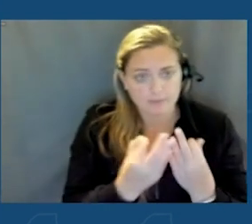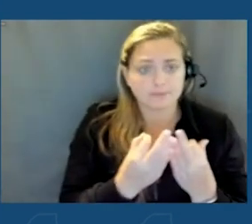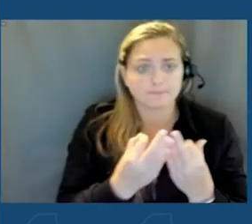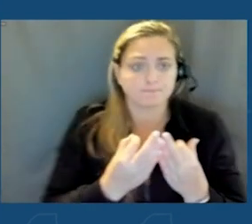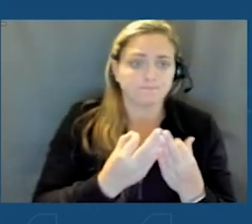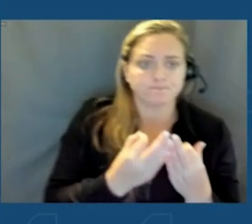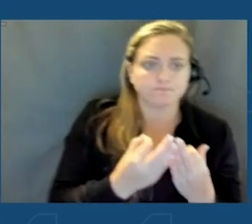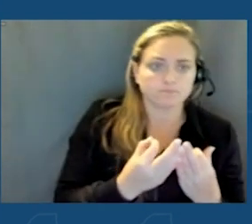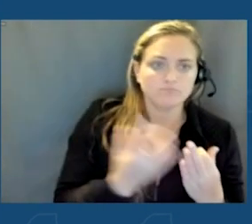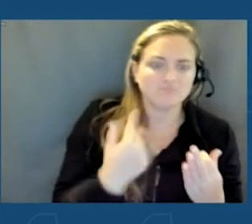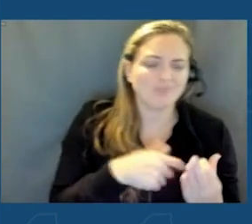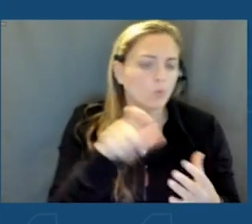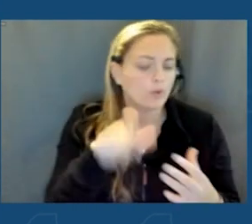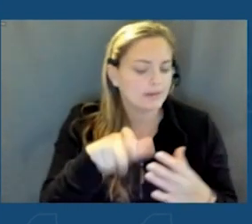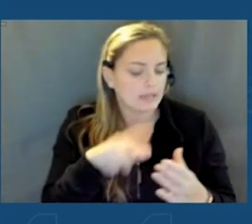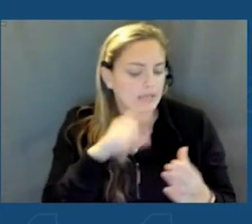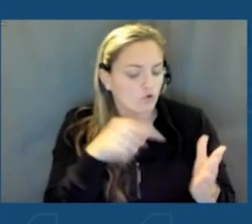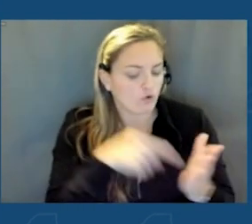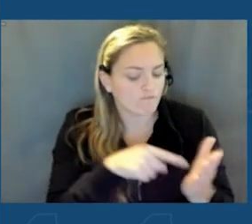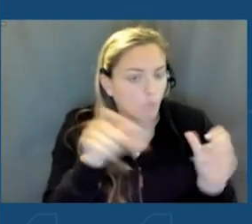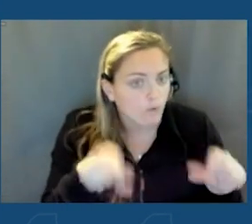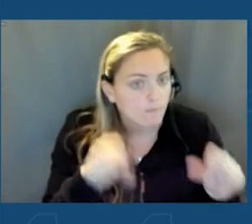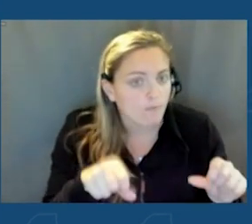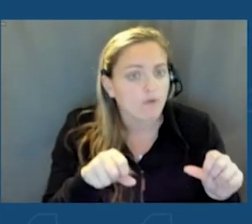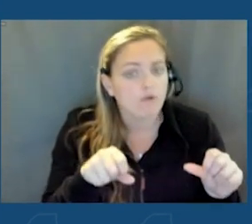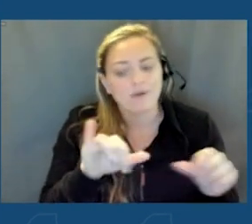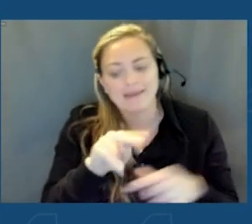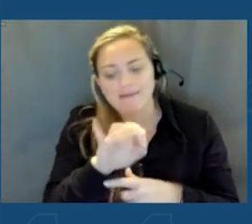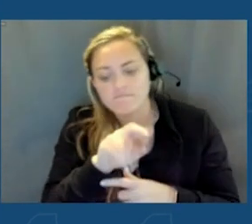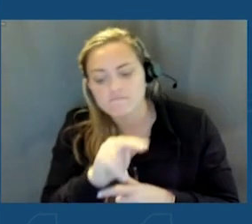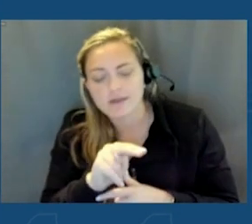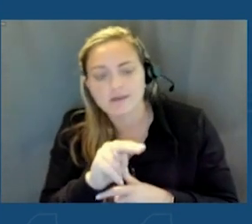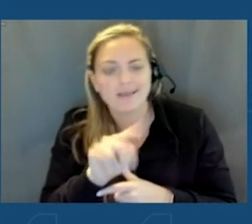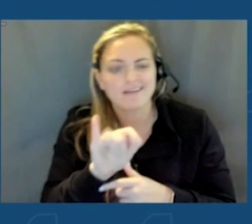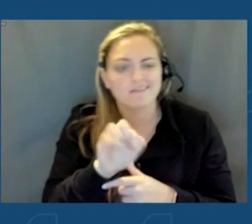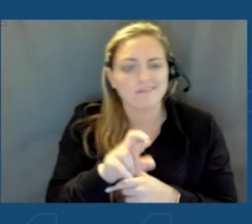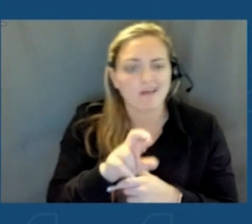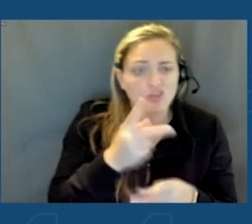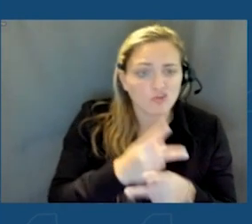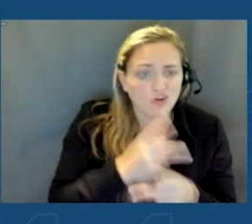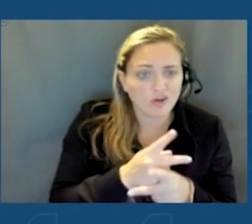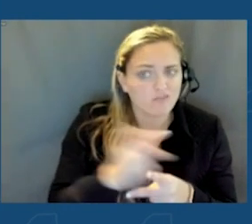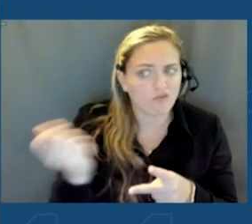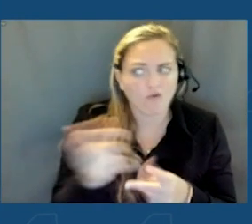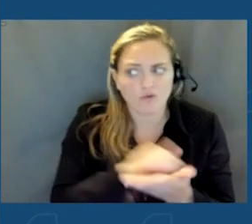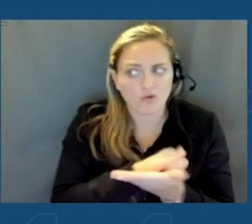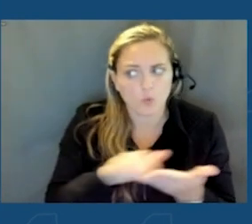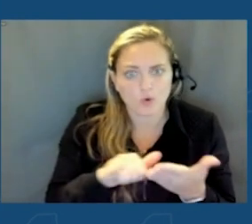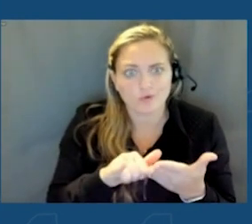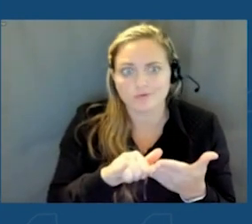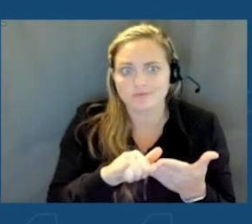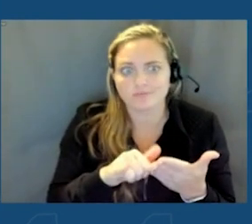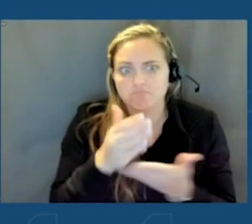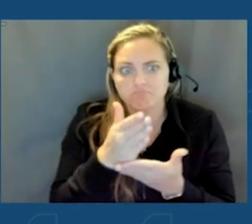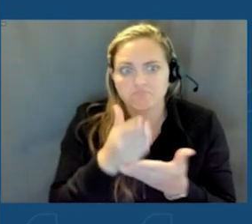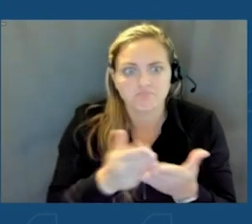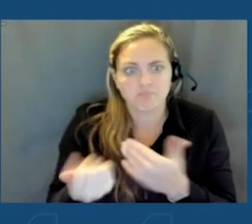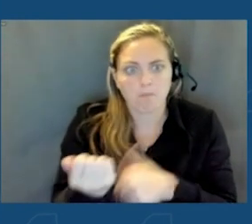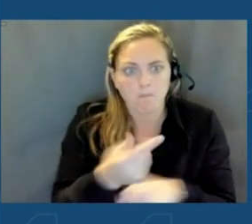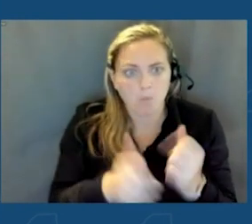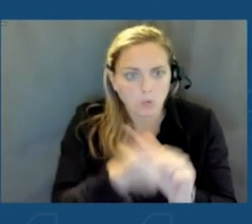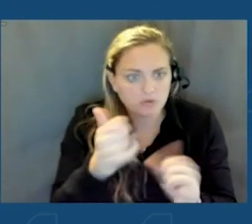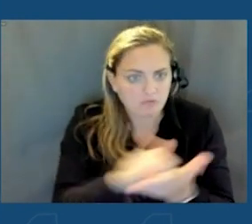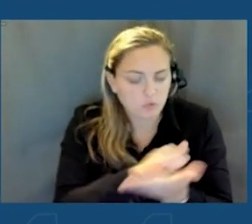great need for affordable infant and toddler care options for the youngest New Yorkers in every corner of our state. And Governor